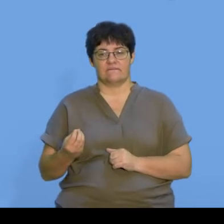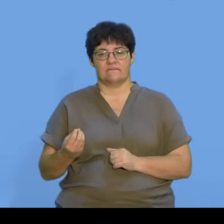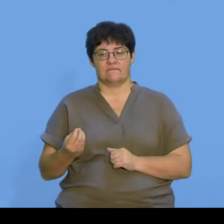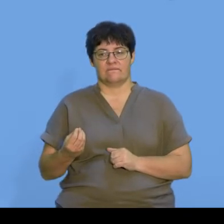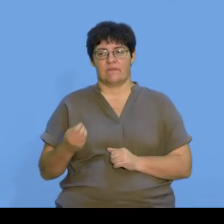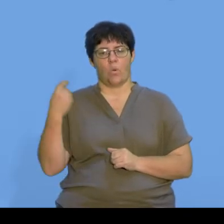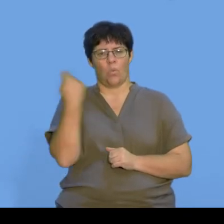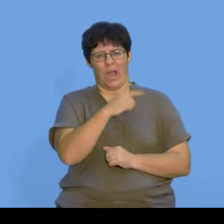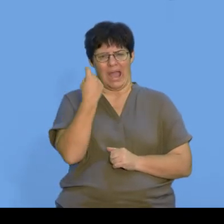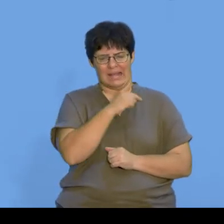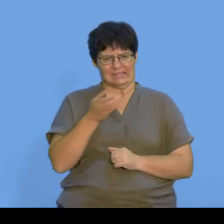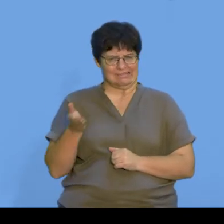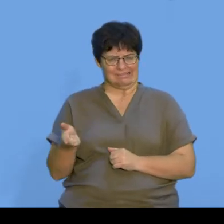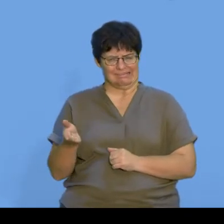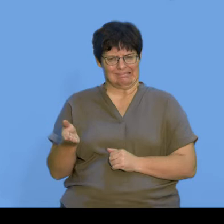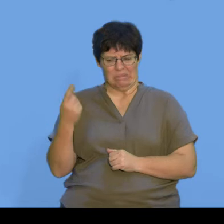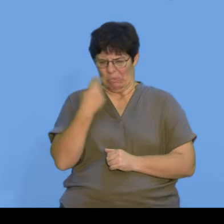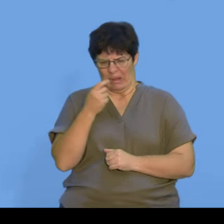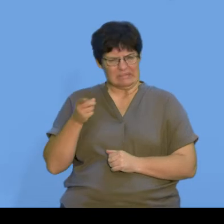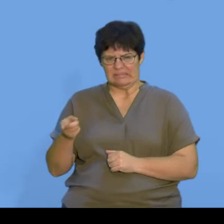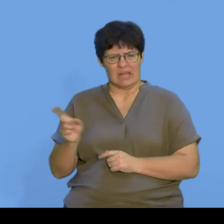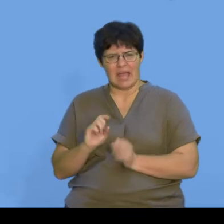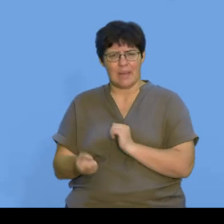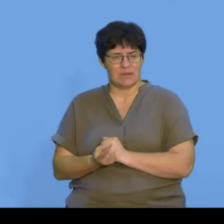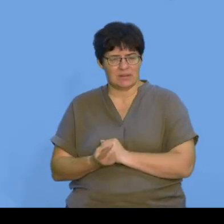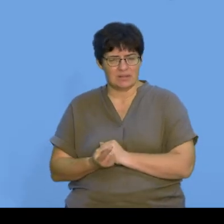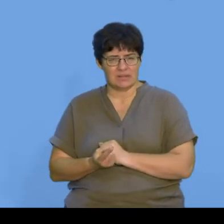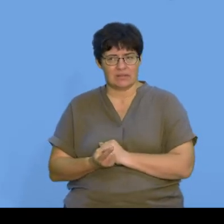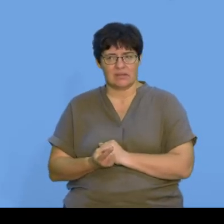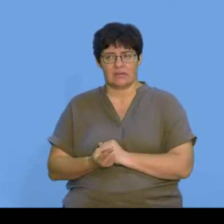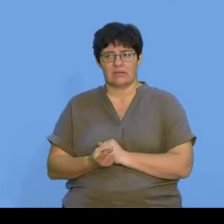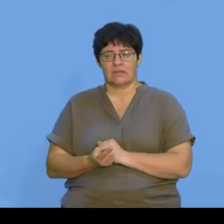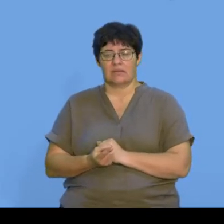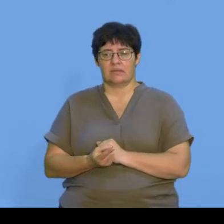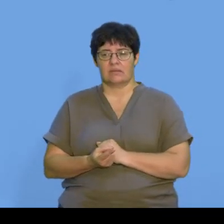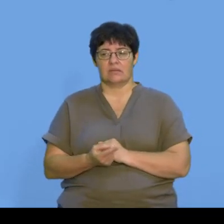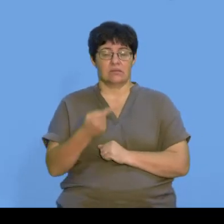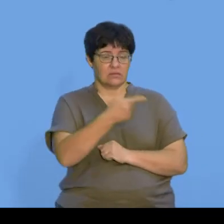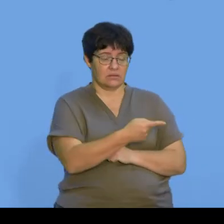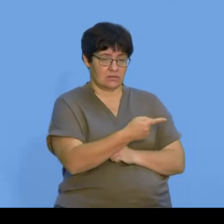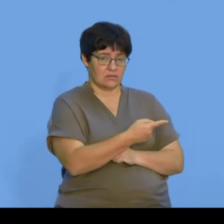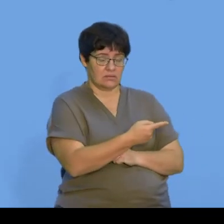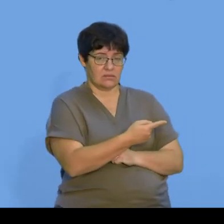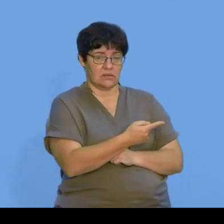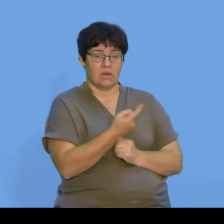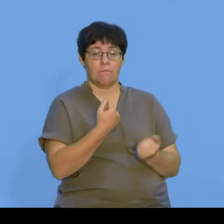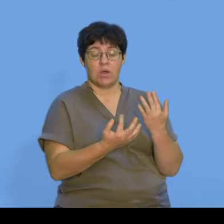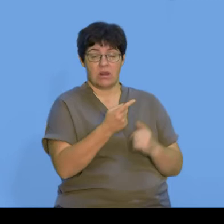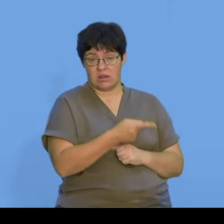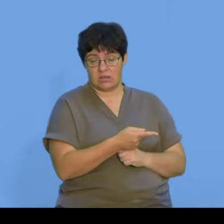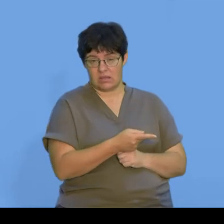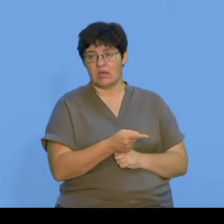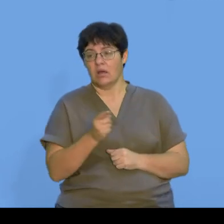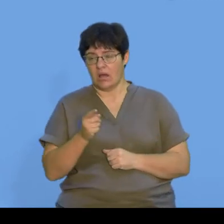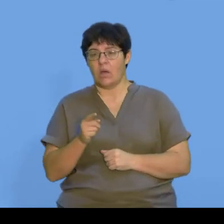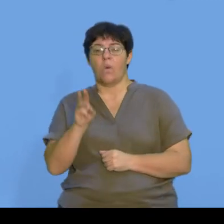the one that appears white in color. What exactly has happened here? If you burn the hydrated copper sulfate,